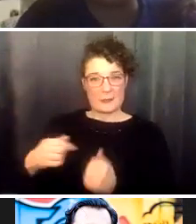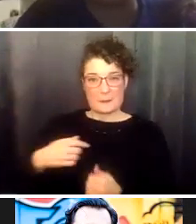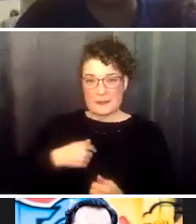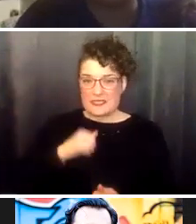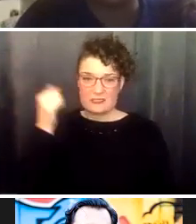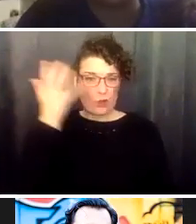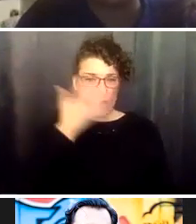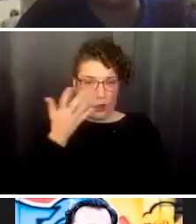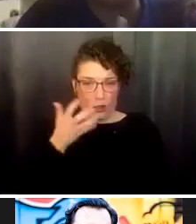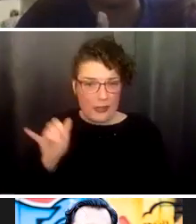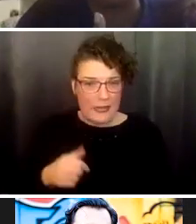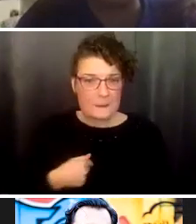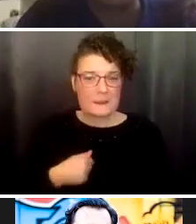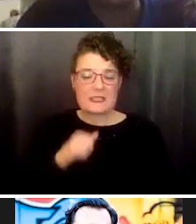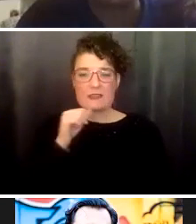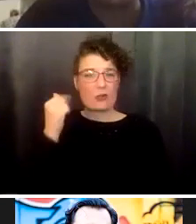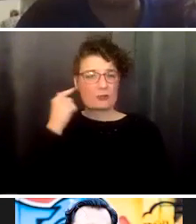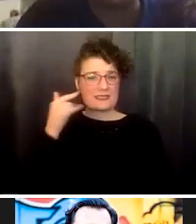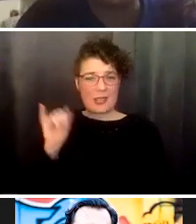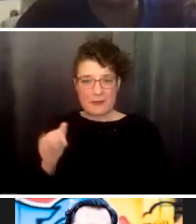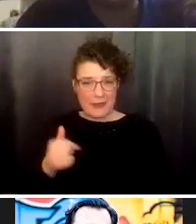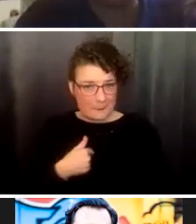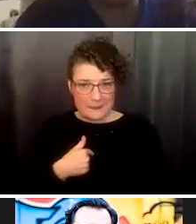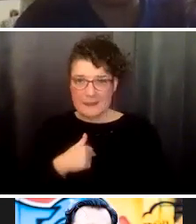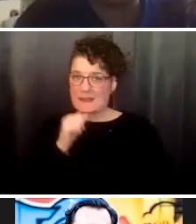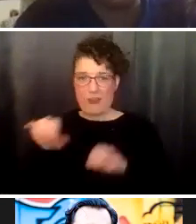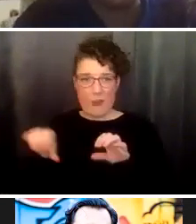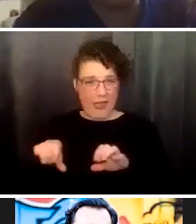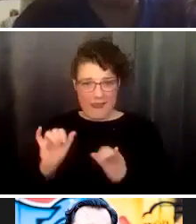me, sounded like me, or acted like me.